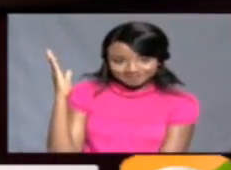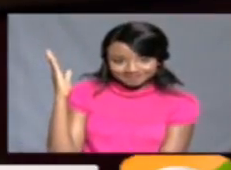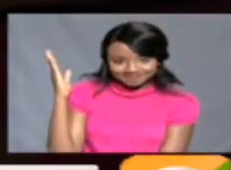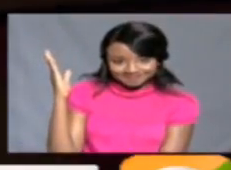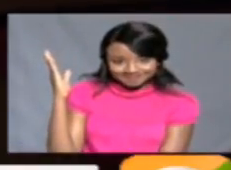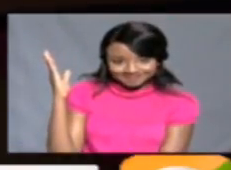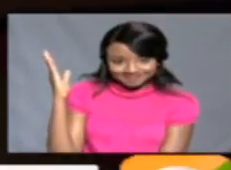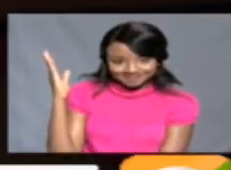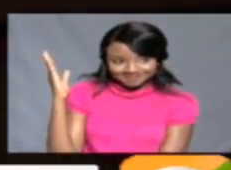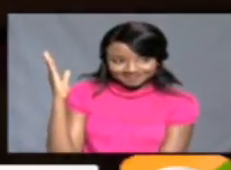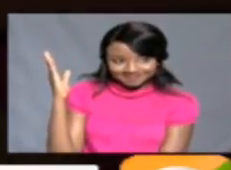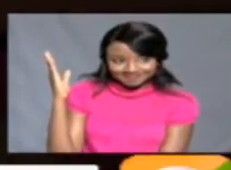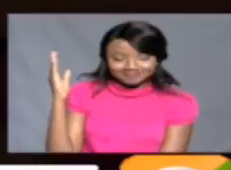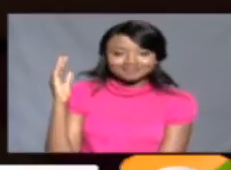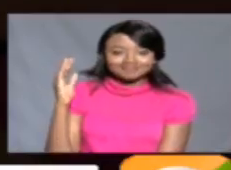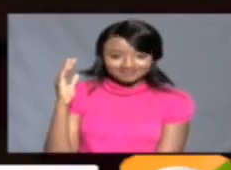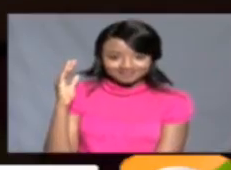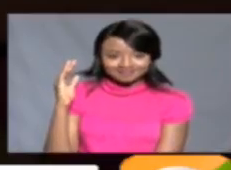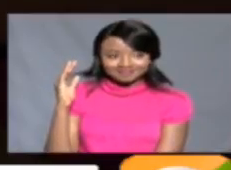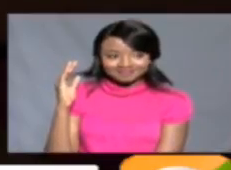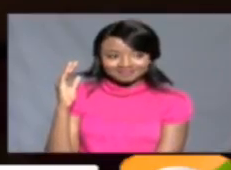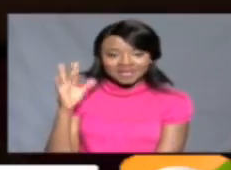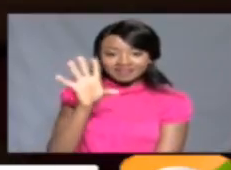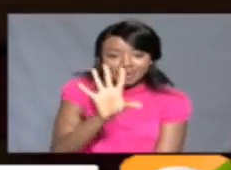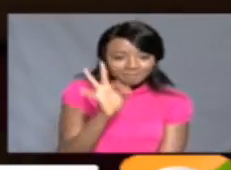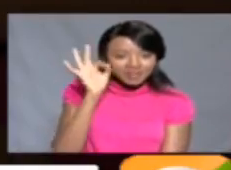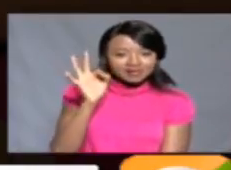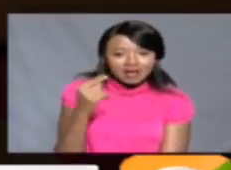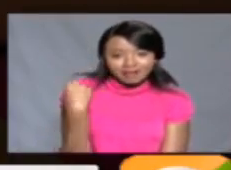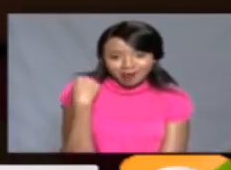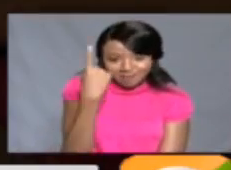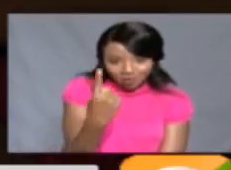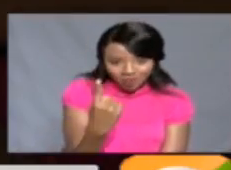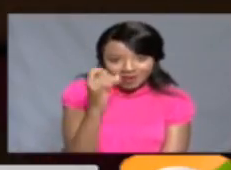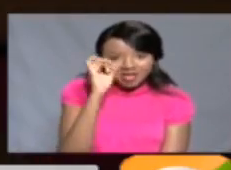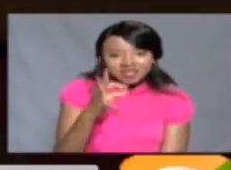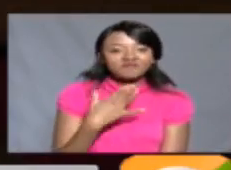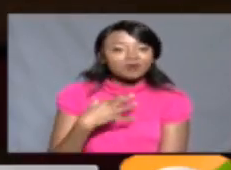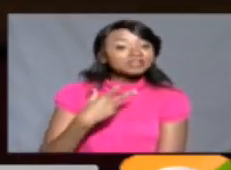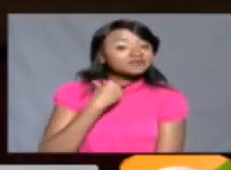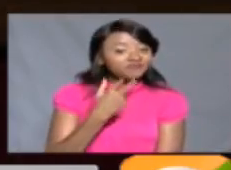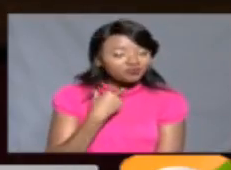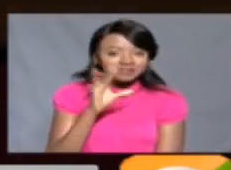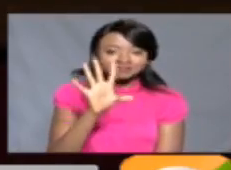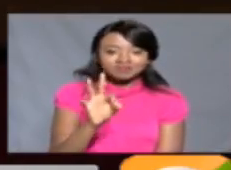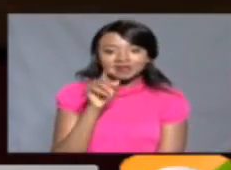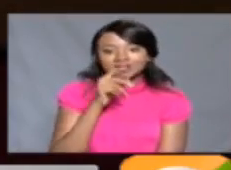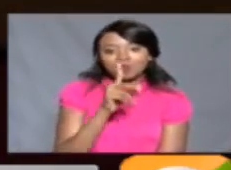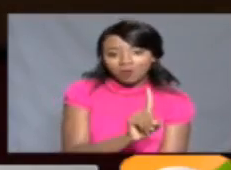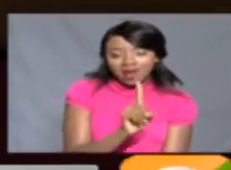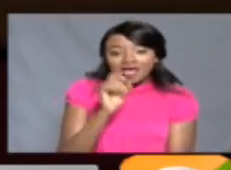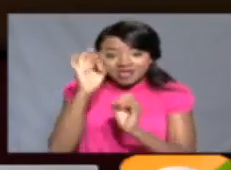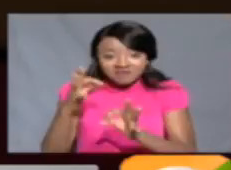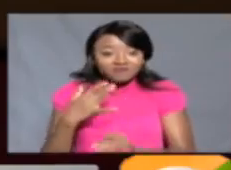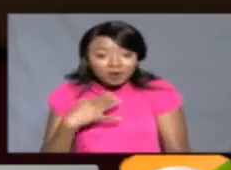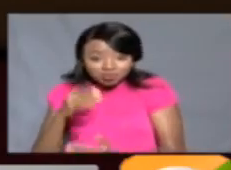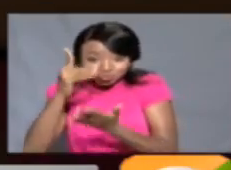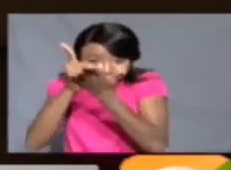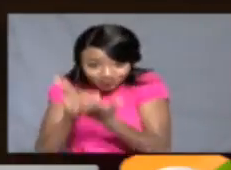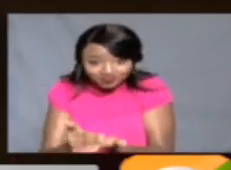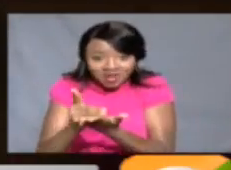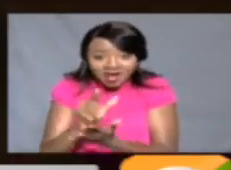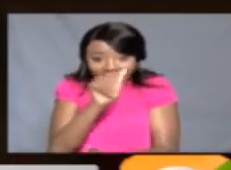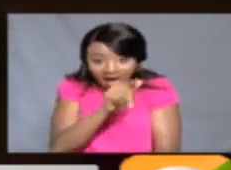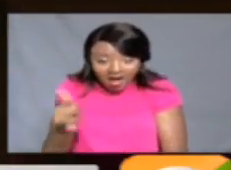*487# and select option one or option two. If you want to listen to the audio, you select option one. If you want to download the app, you select